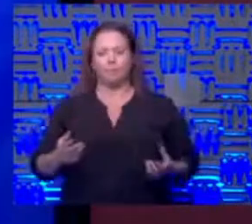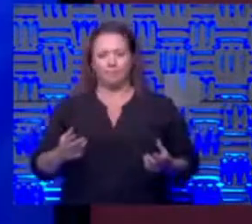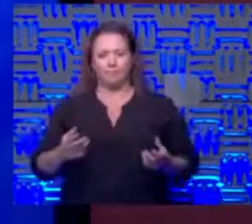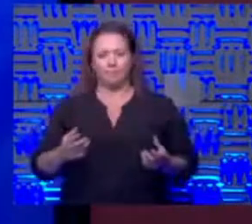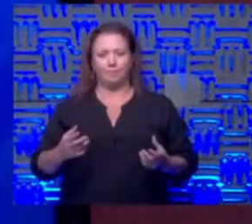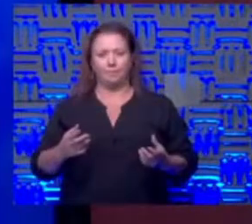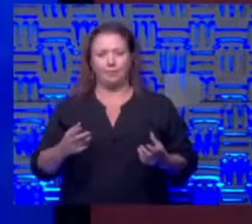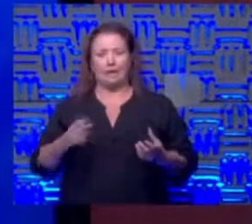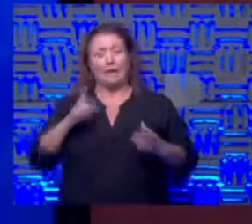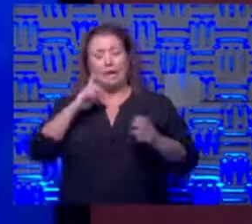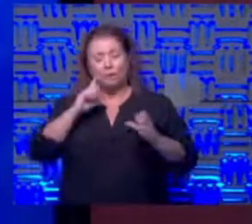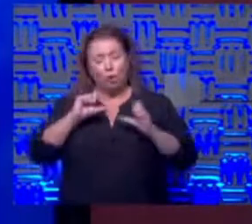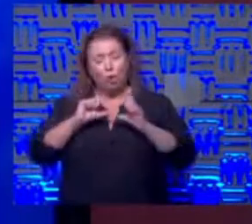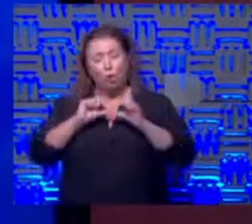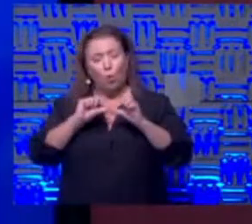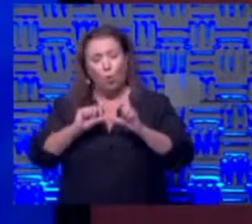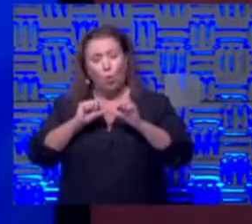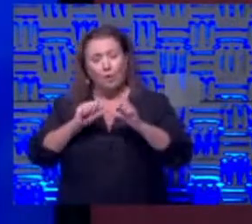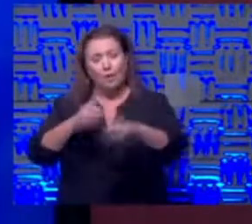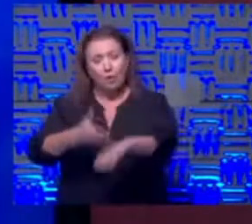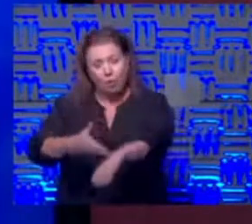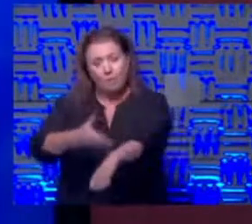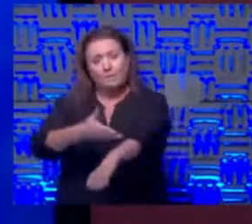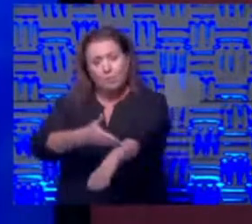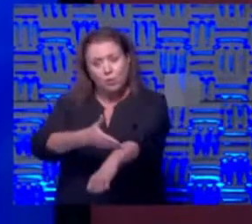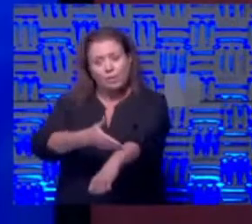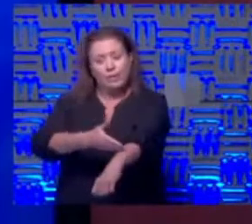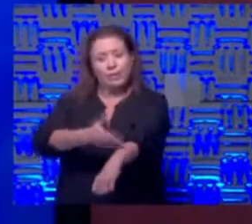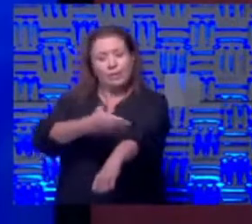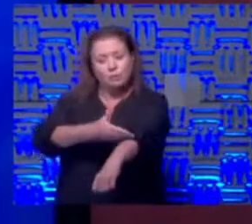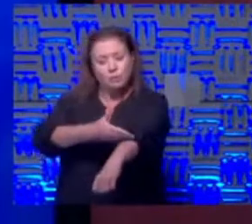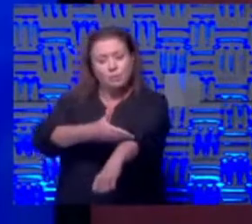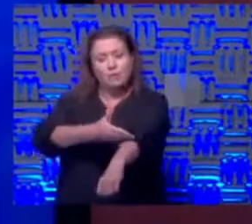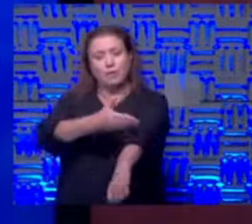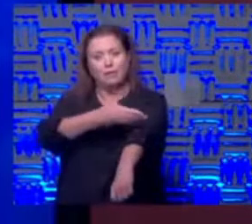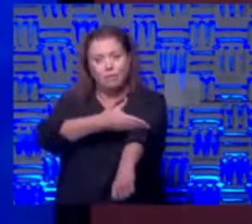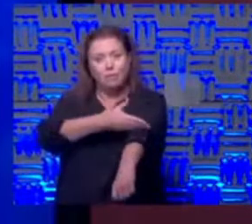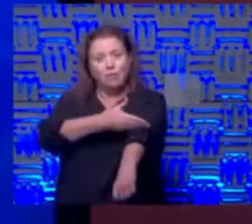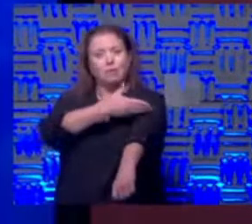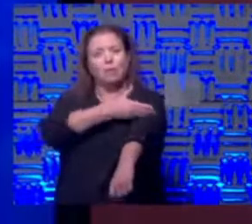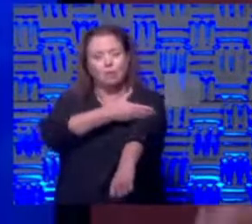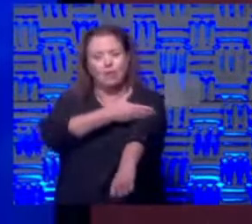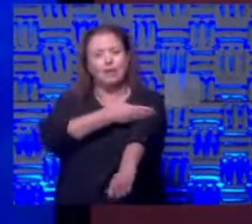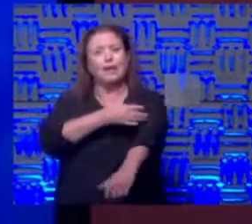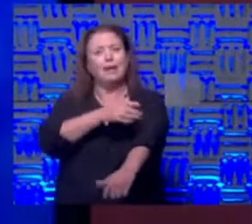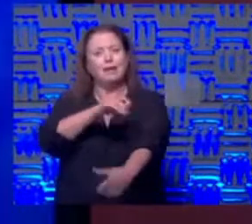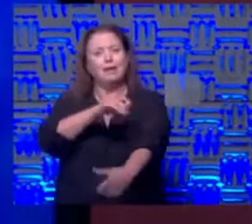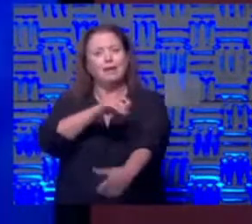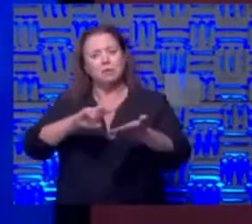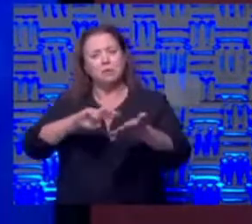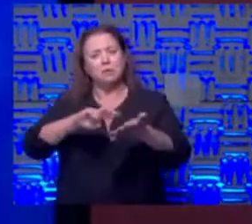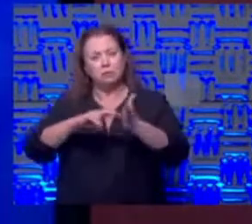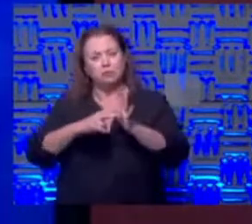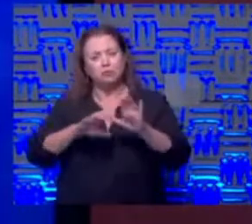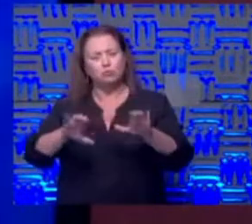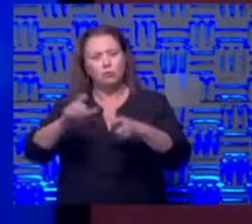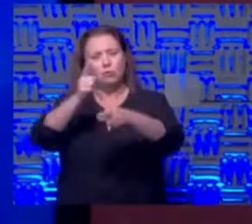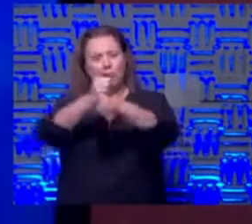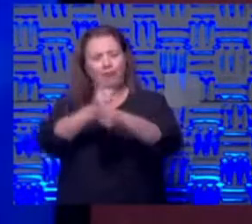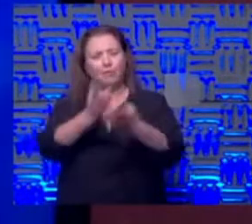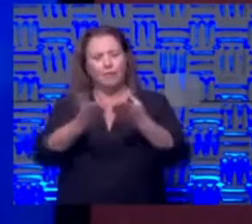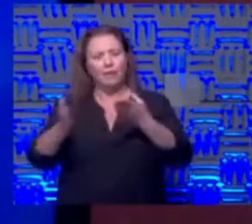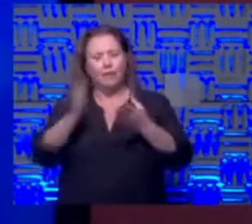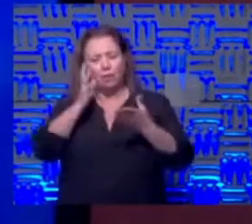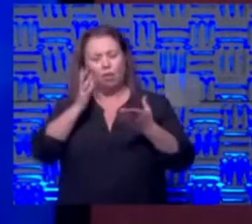as your ship is steering in the direction of improvement and you're continuing to show improvement over time, you're sailing the right way, and that means